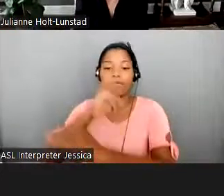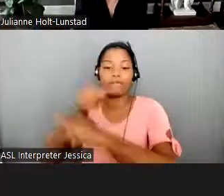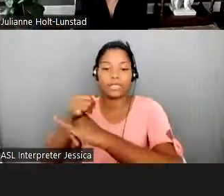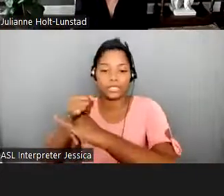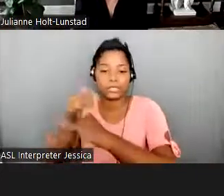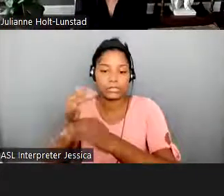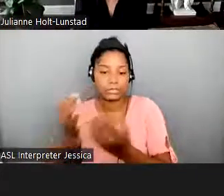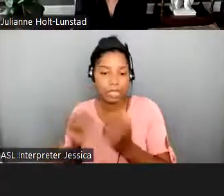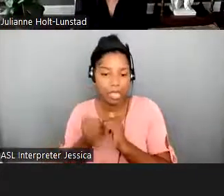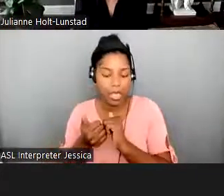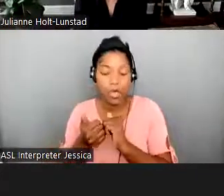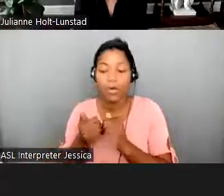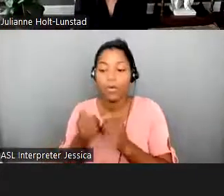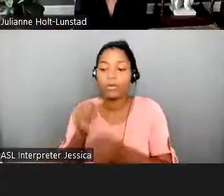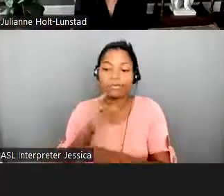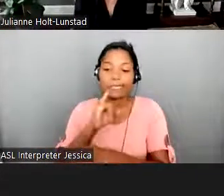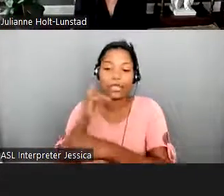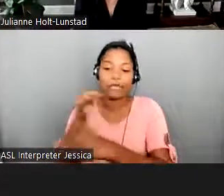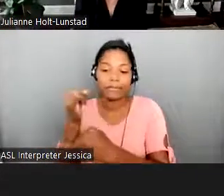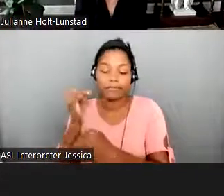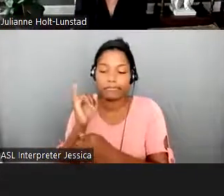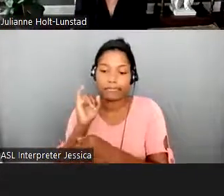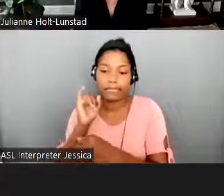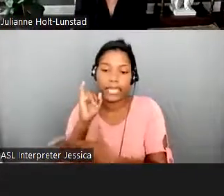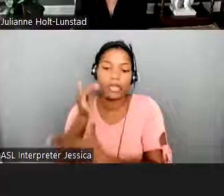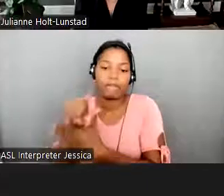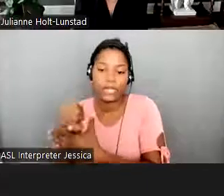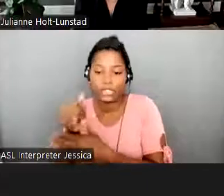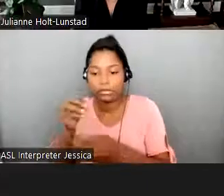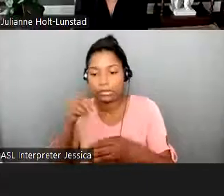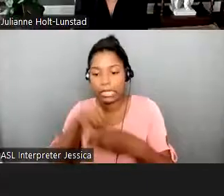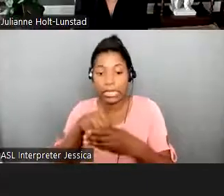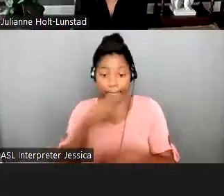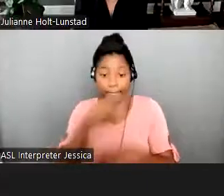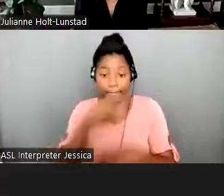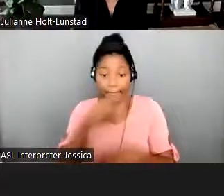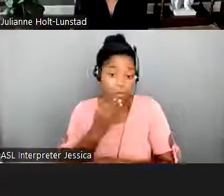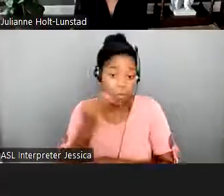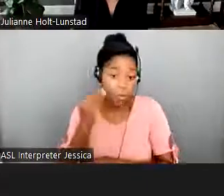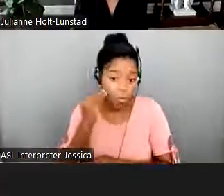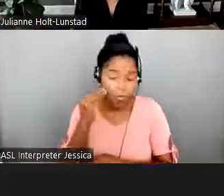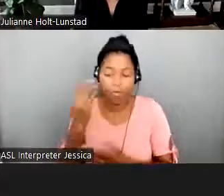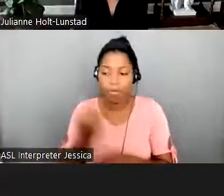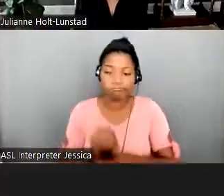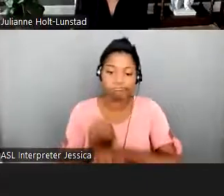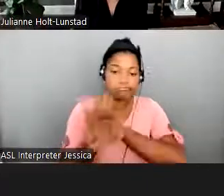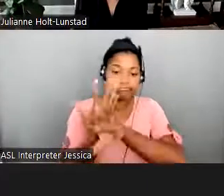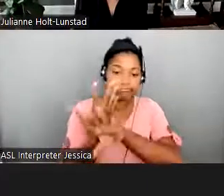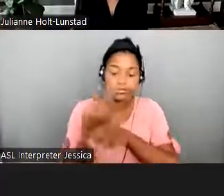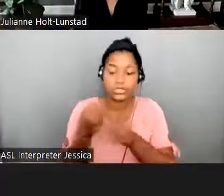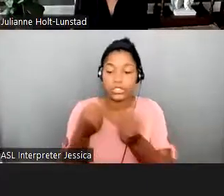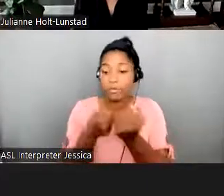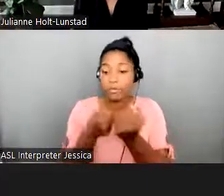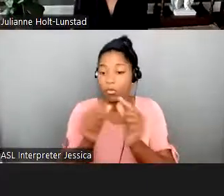in patients' homes, in support groups, via telephone or online